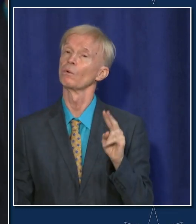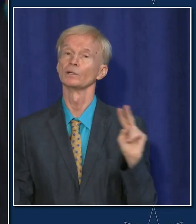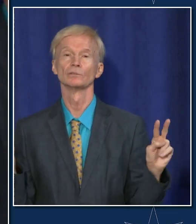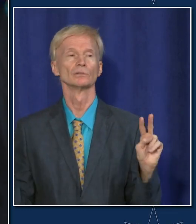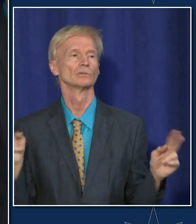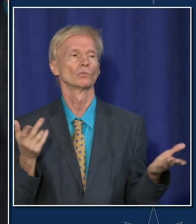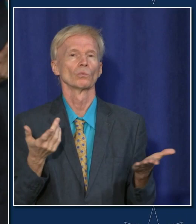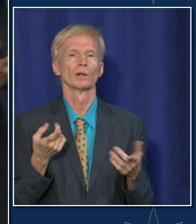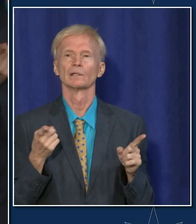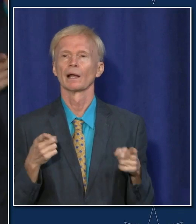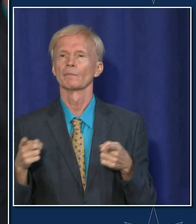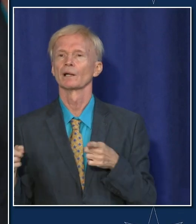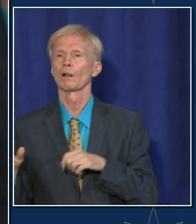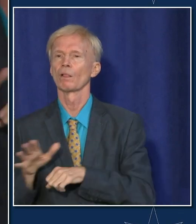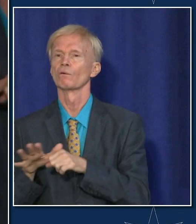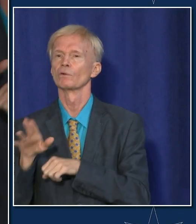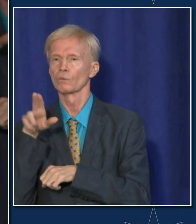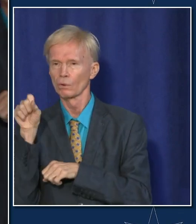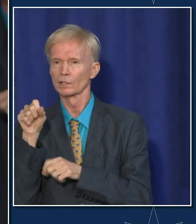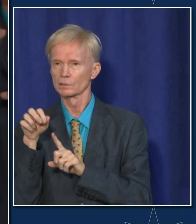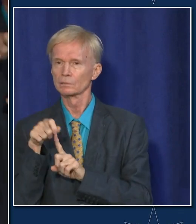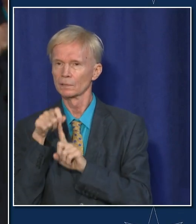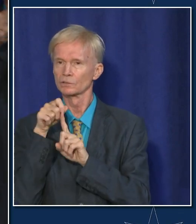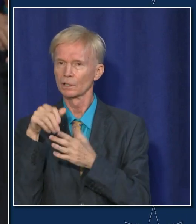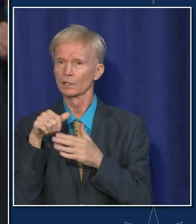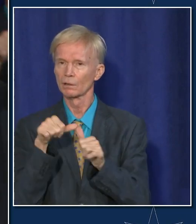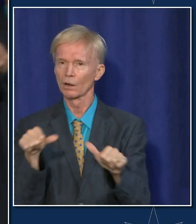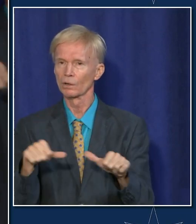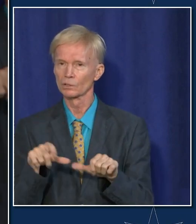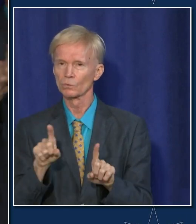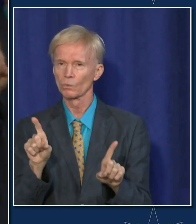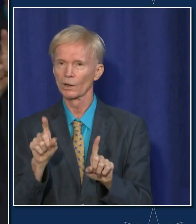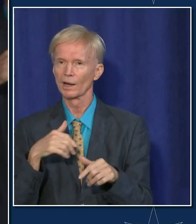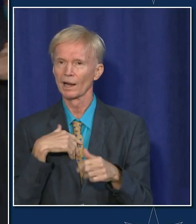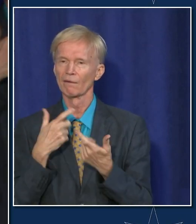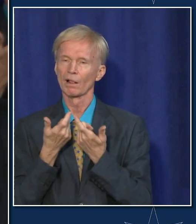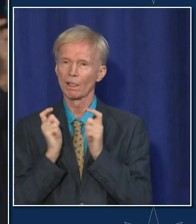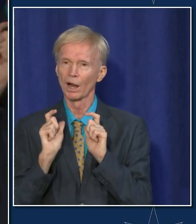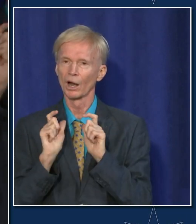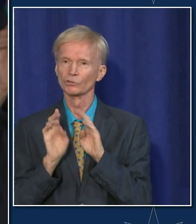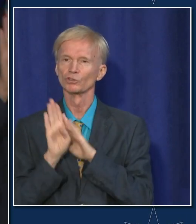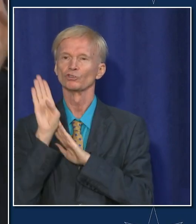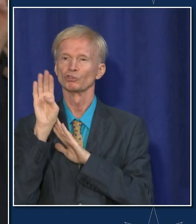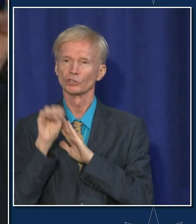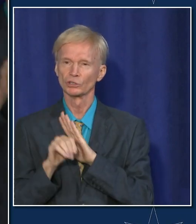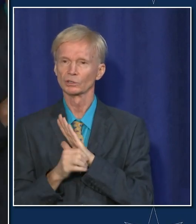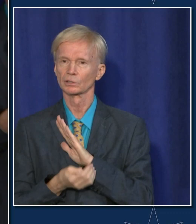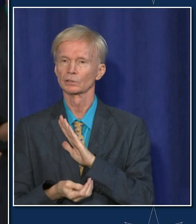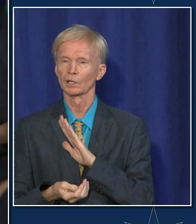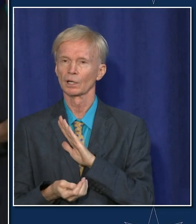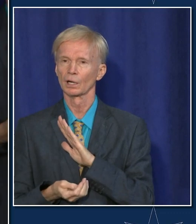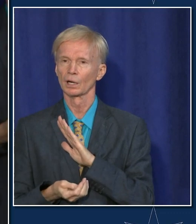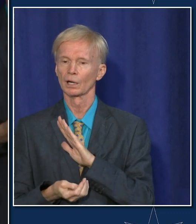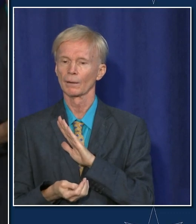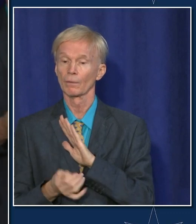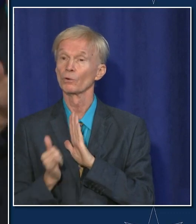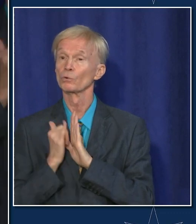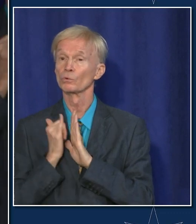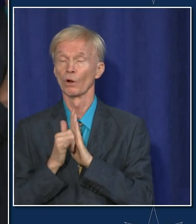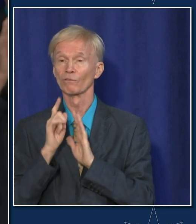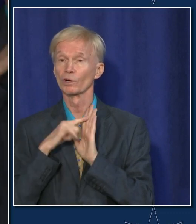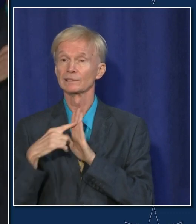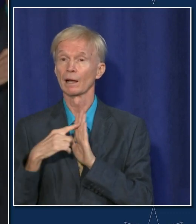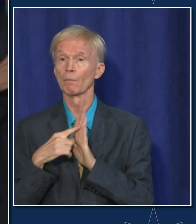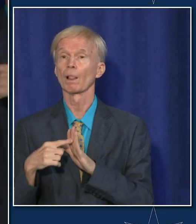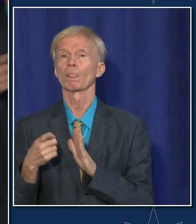country, particularly in places where there are significant surges. I mean, you look at New York, for